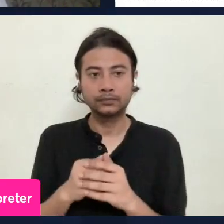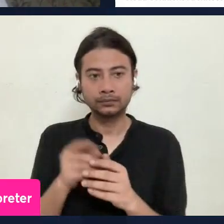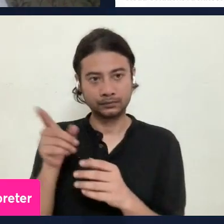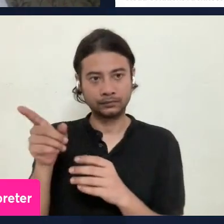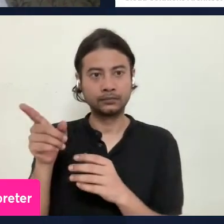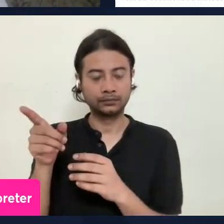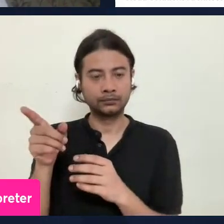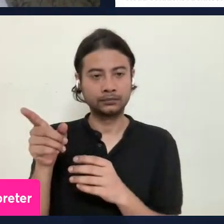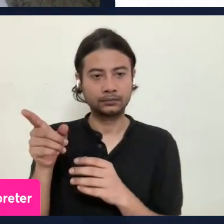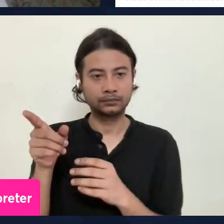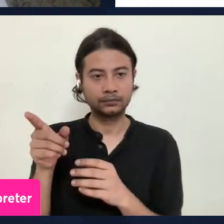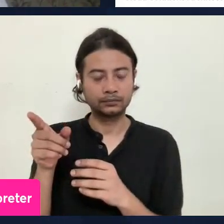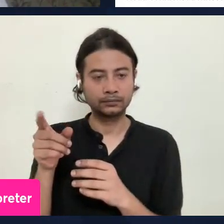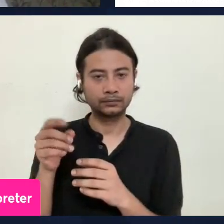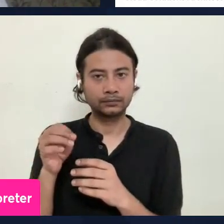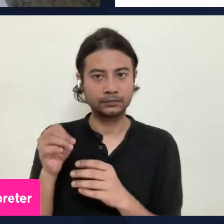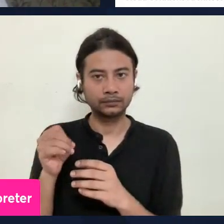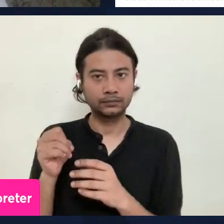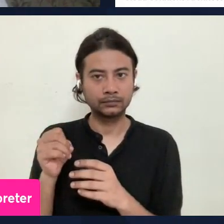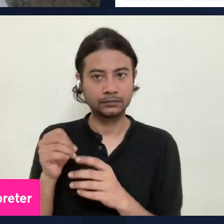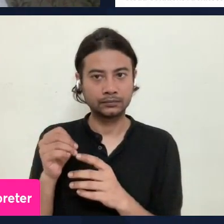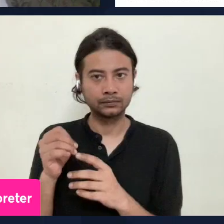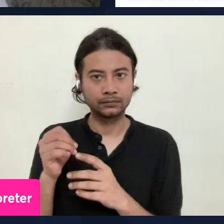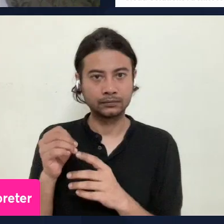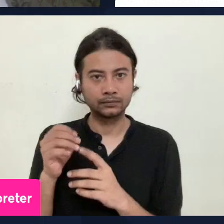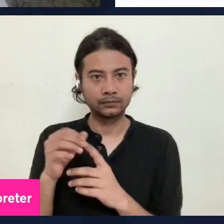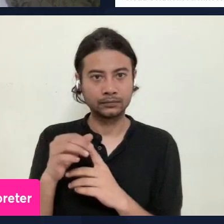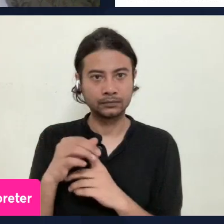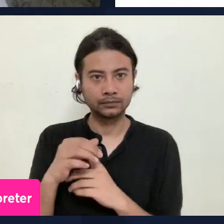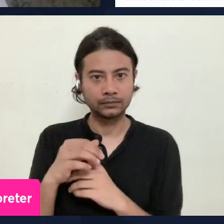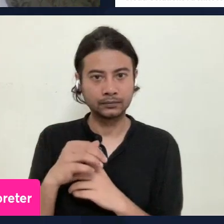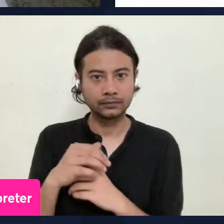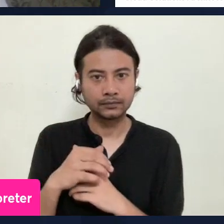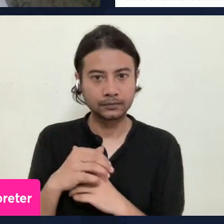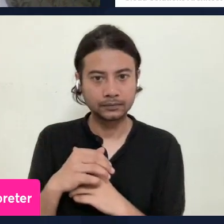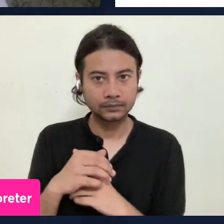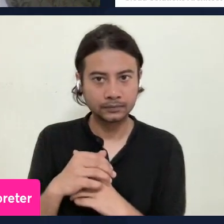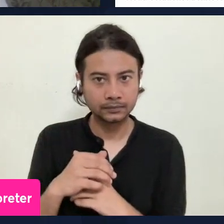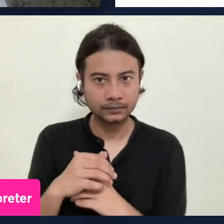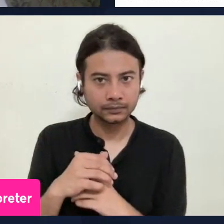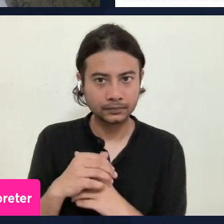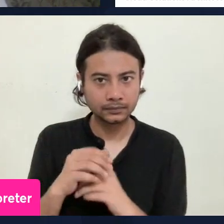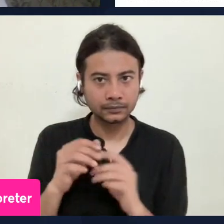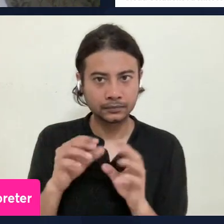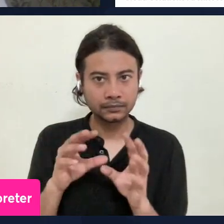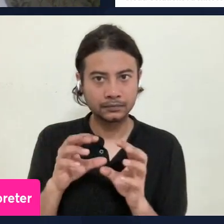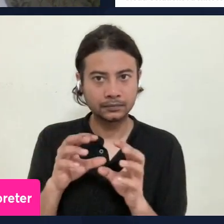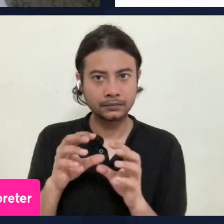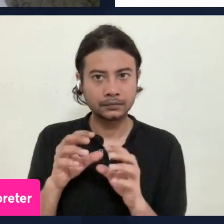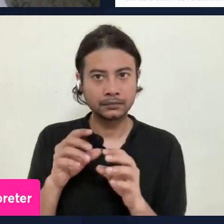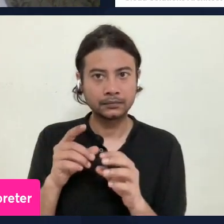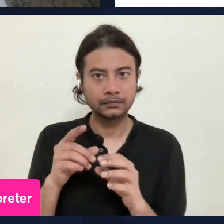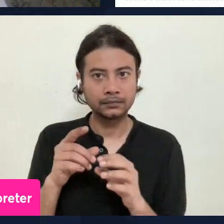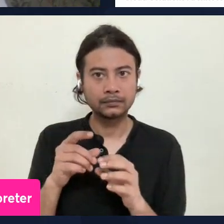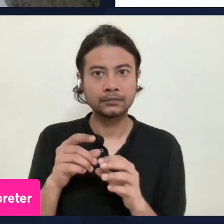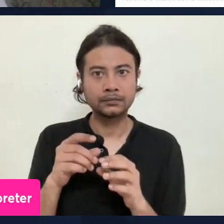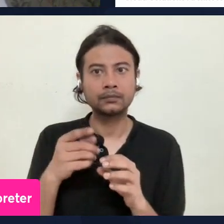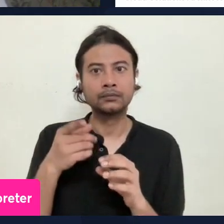marketplace third-party IaaS-based solution that NetApp has within Azure, or indeed NetApp on